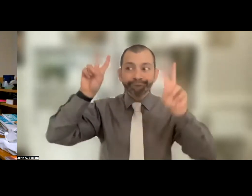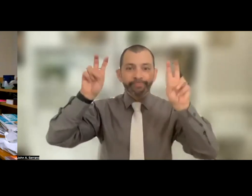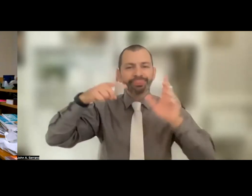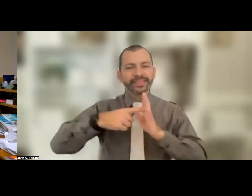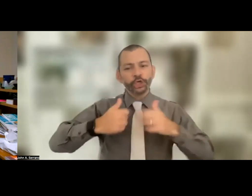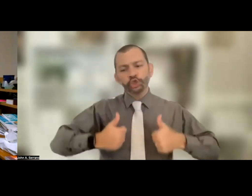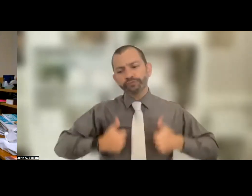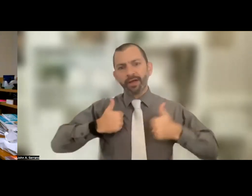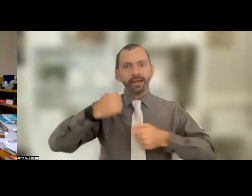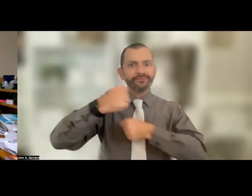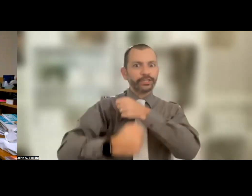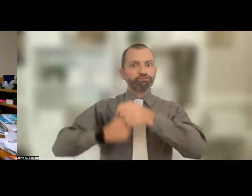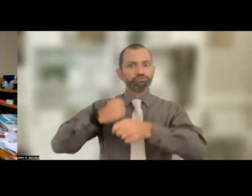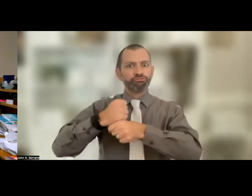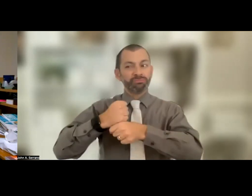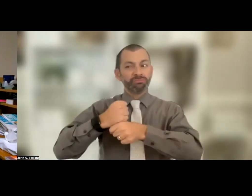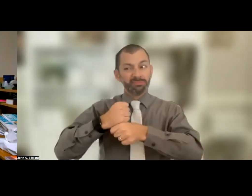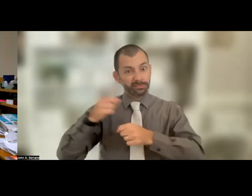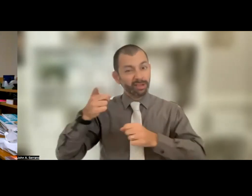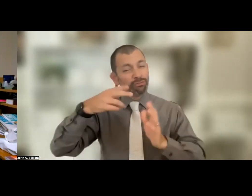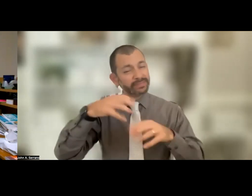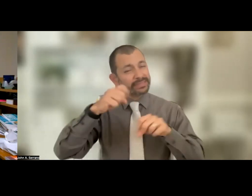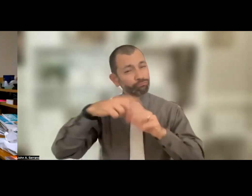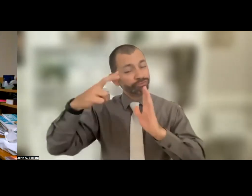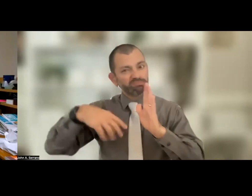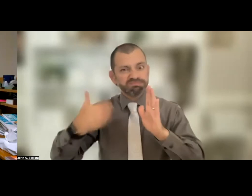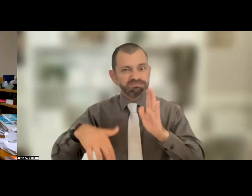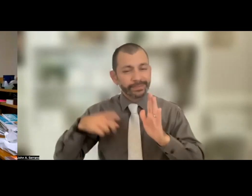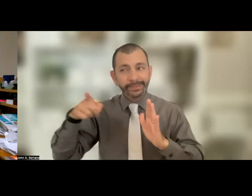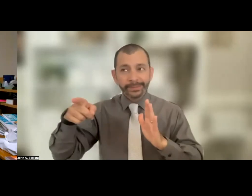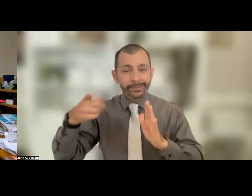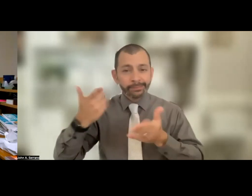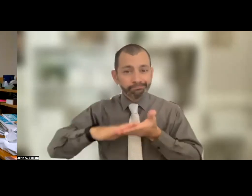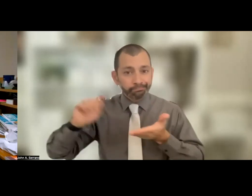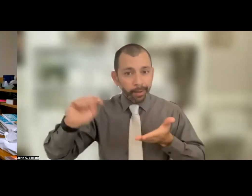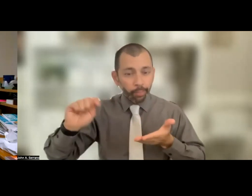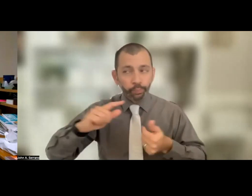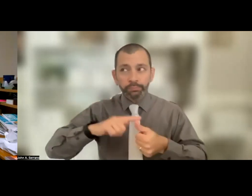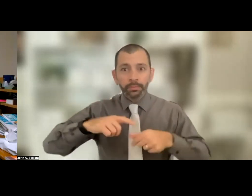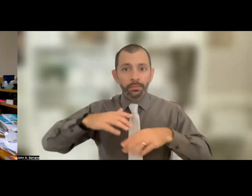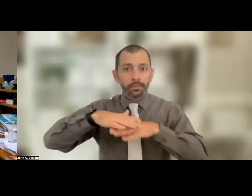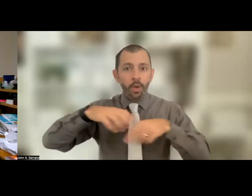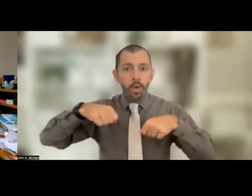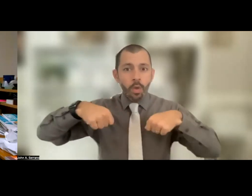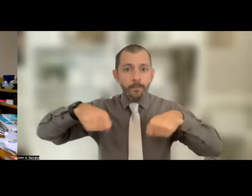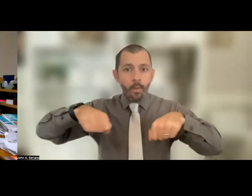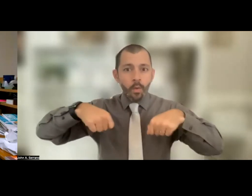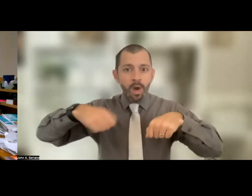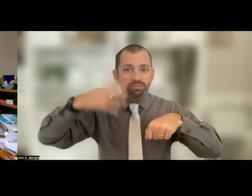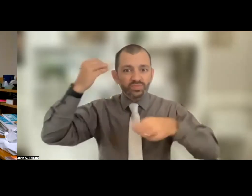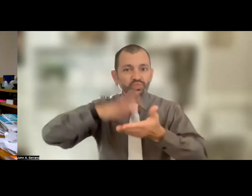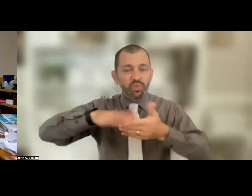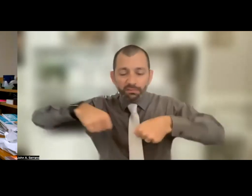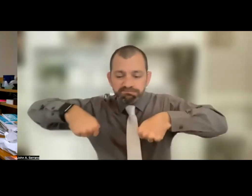from Vermont, who said it's been a survival year. But really reading that, thinking